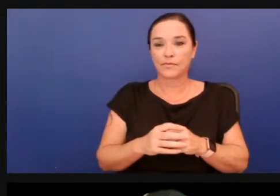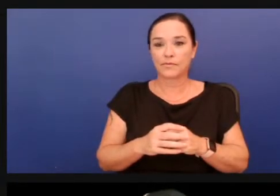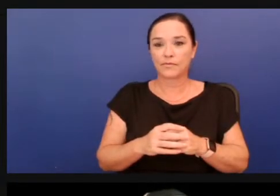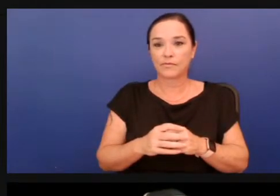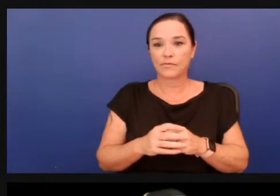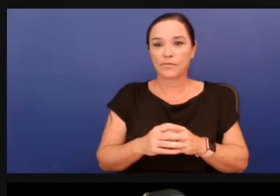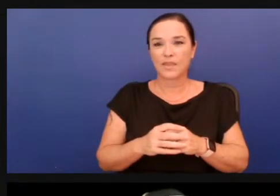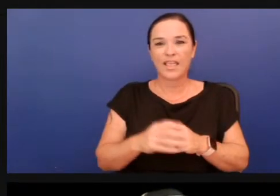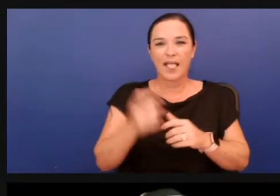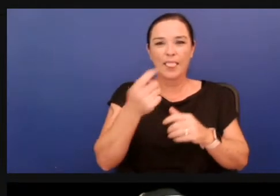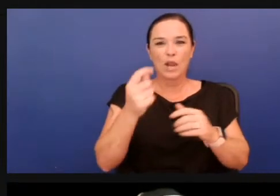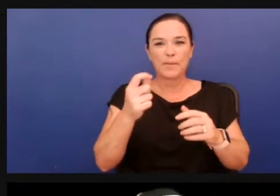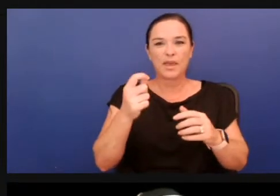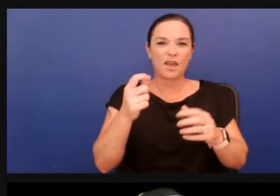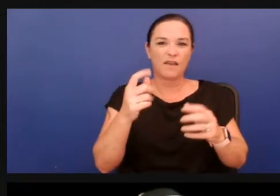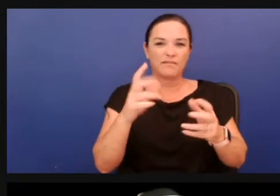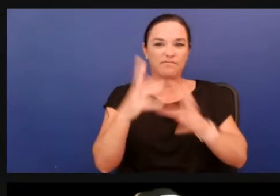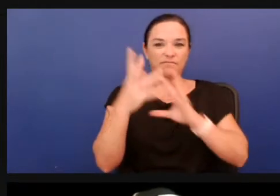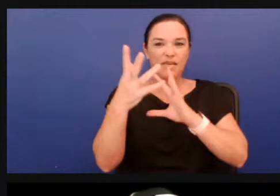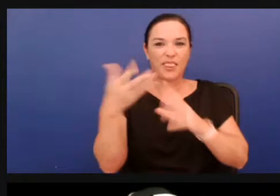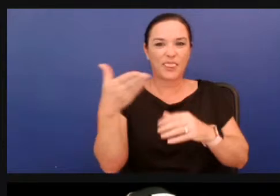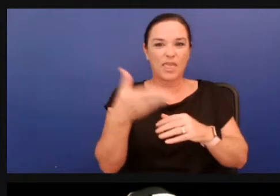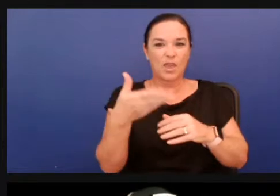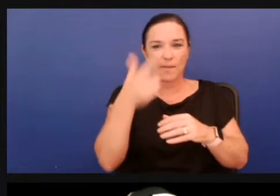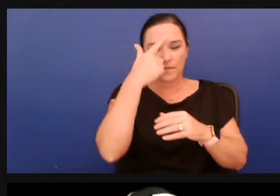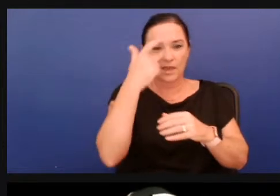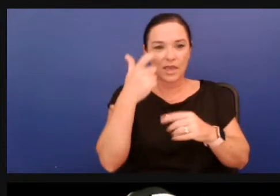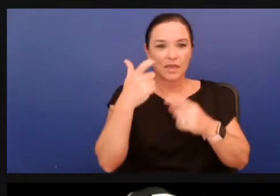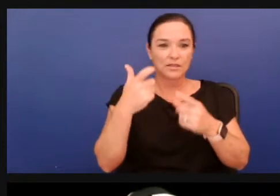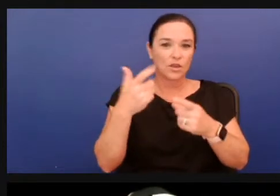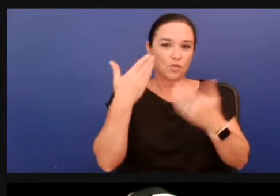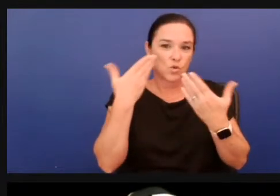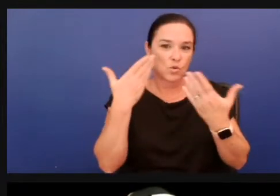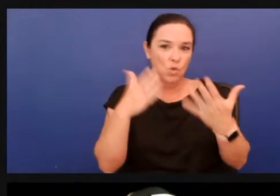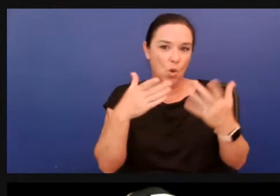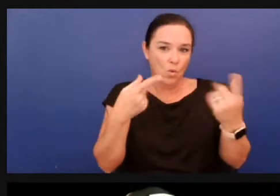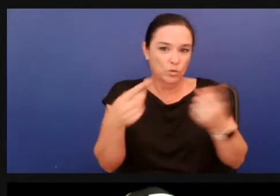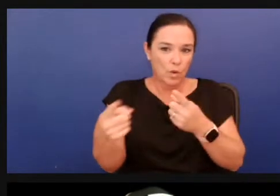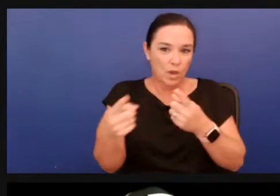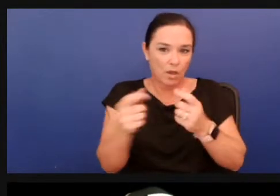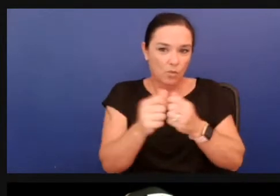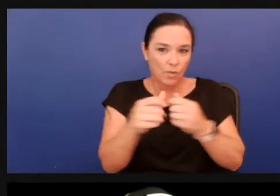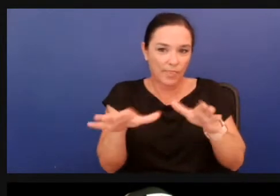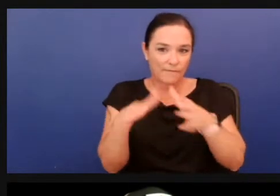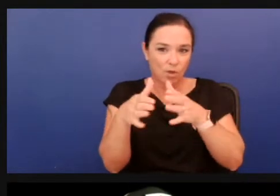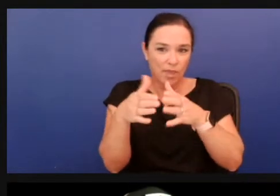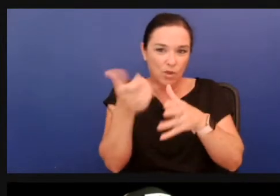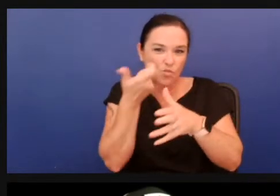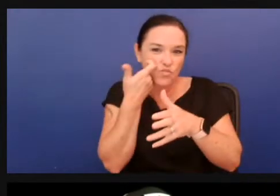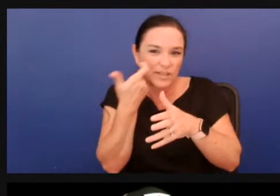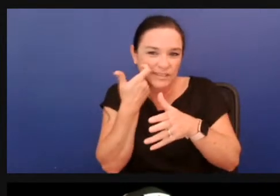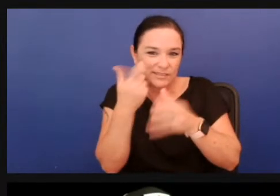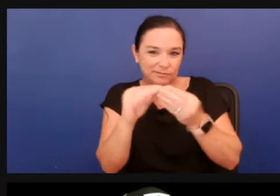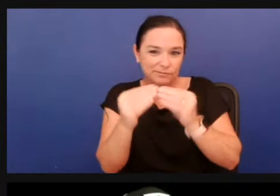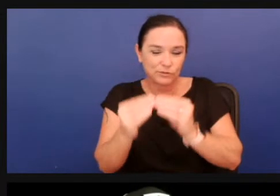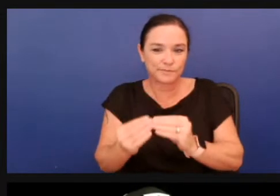mess in there because of the timing of this still being ongoing on the volcano there, right? So,